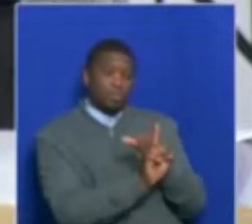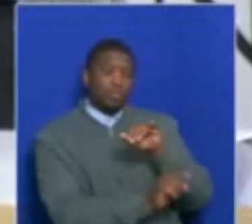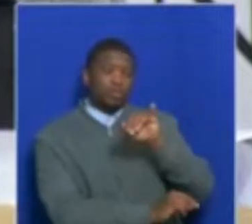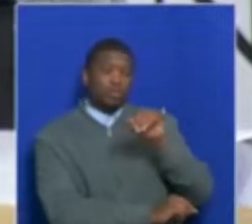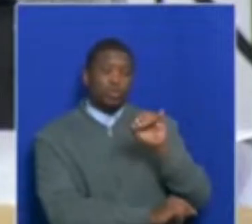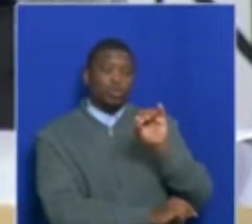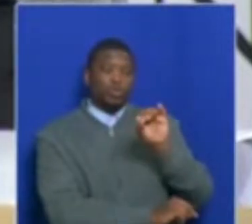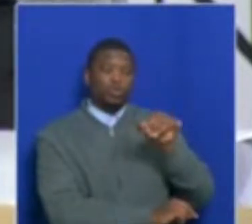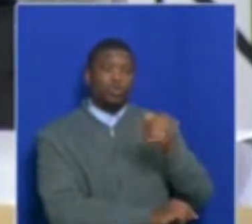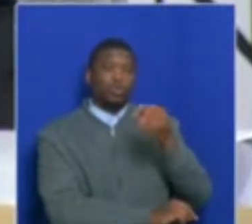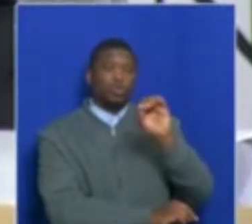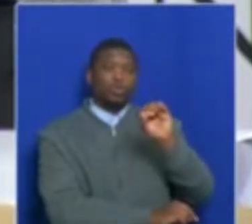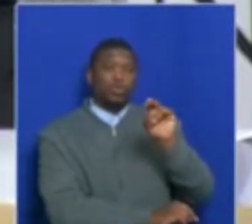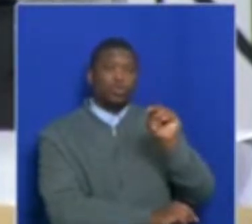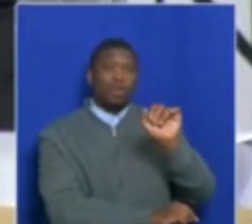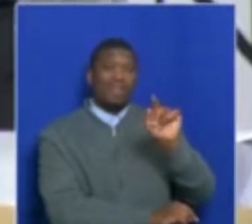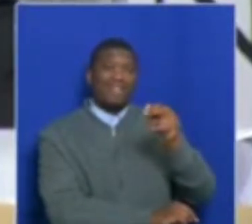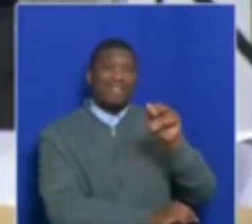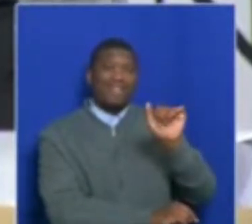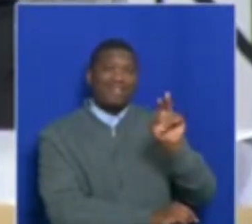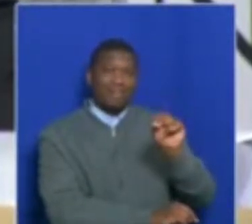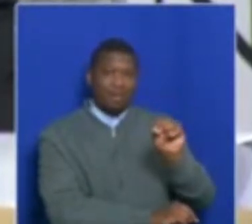Thomas.